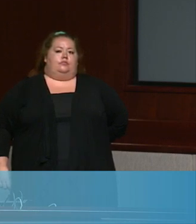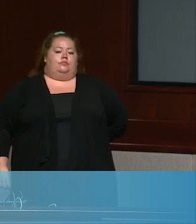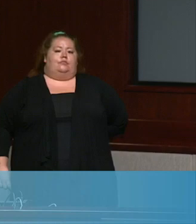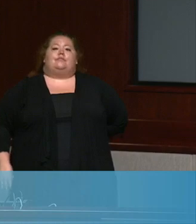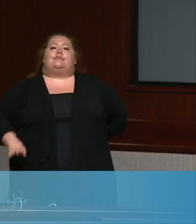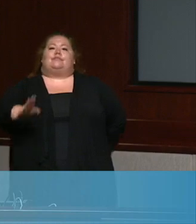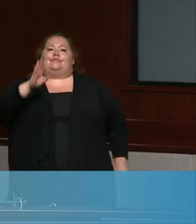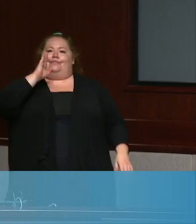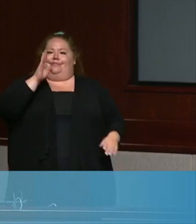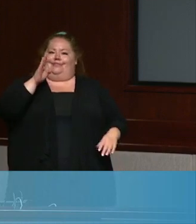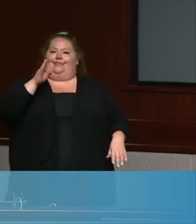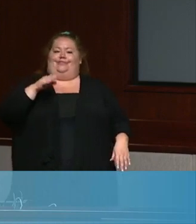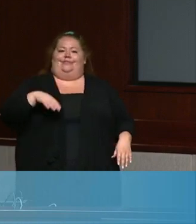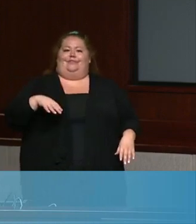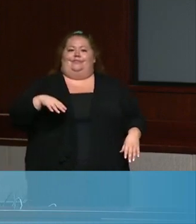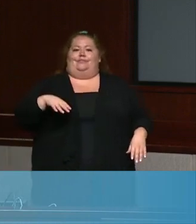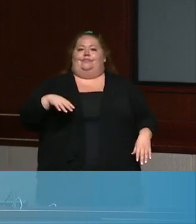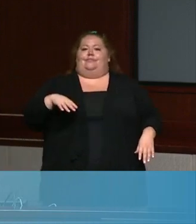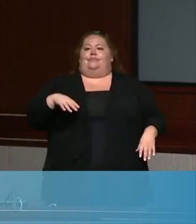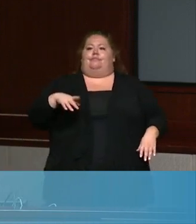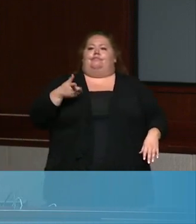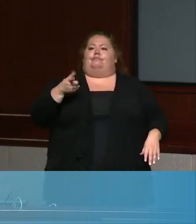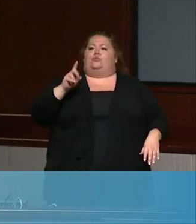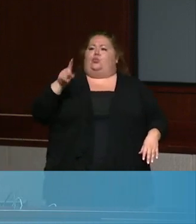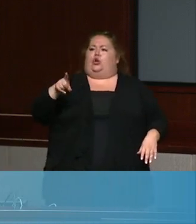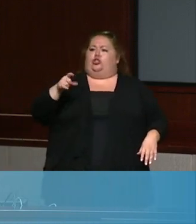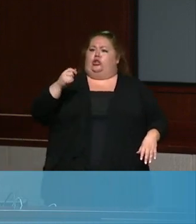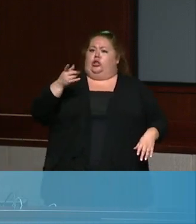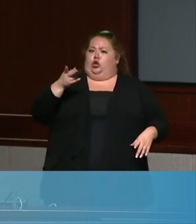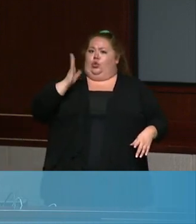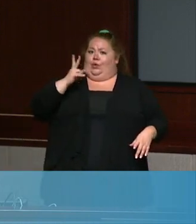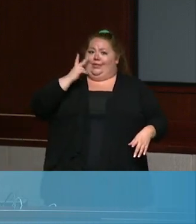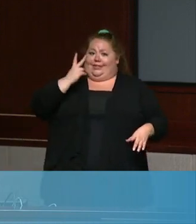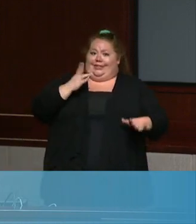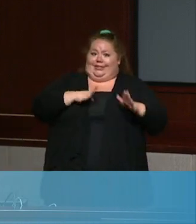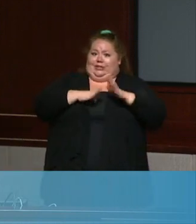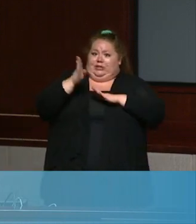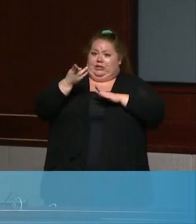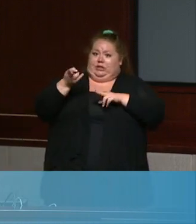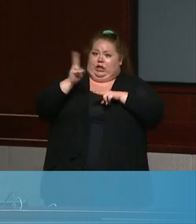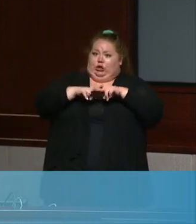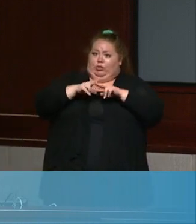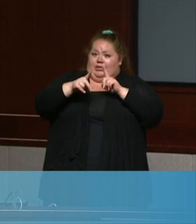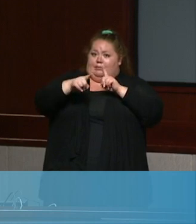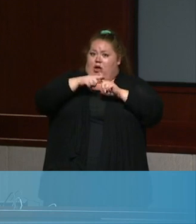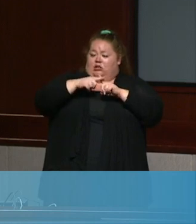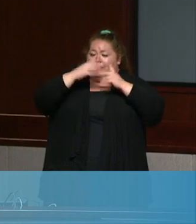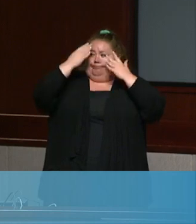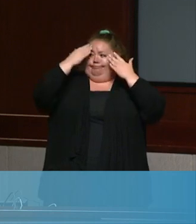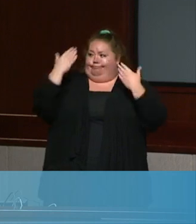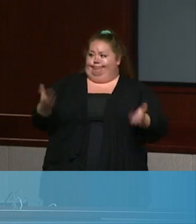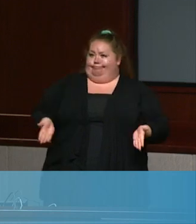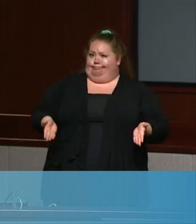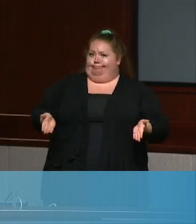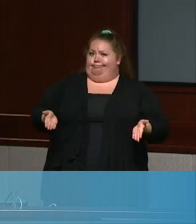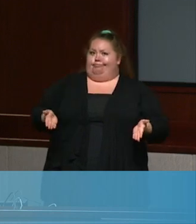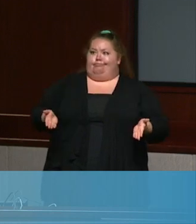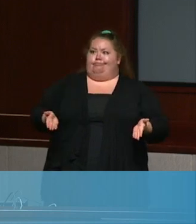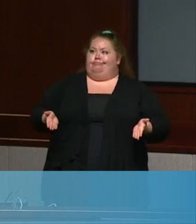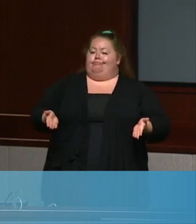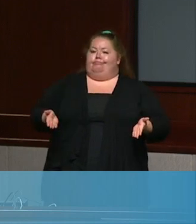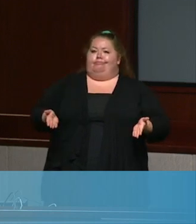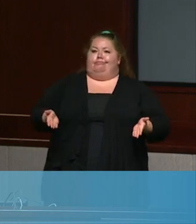Hi, Eitan. If the question is whether or not we're going to see an increase in positivity, we have no way to know that at this point.